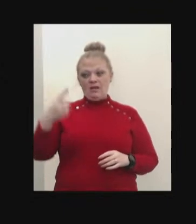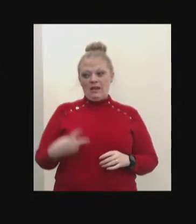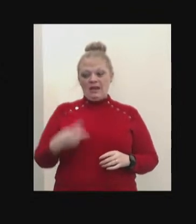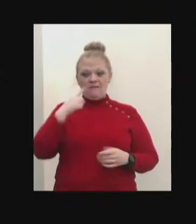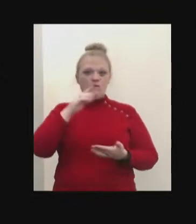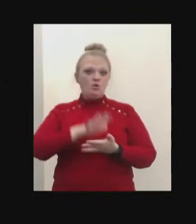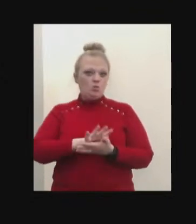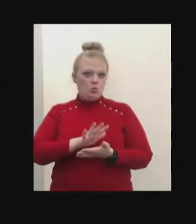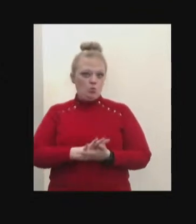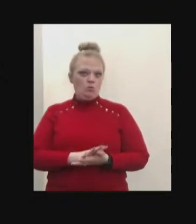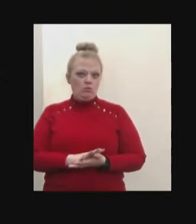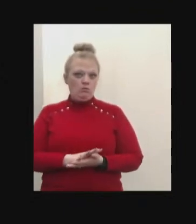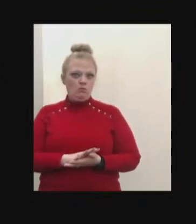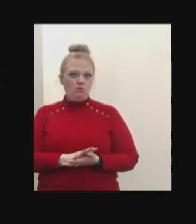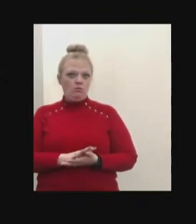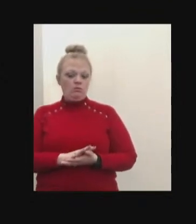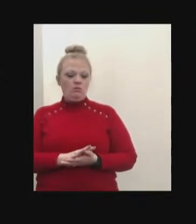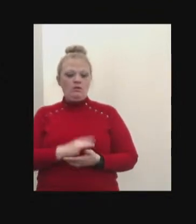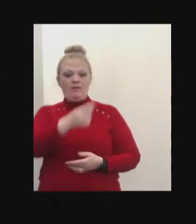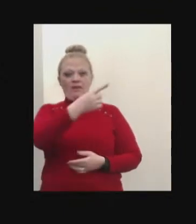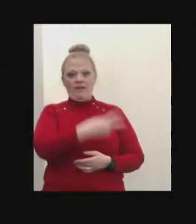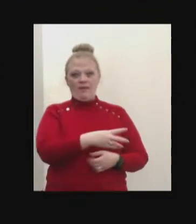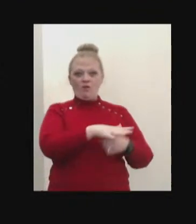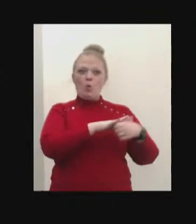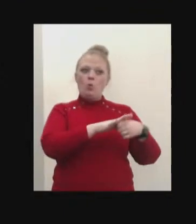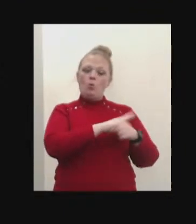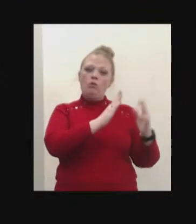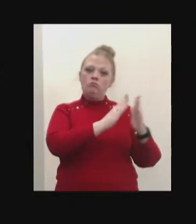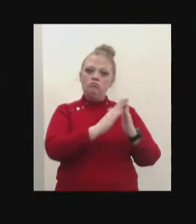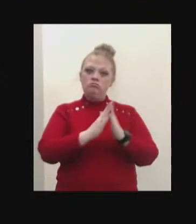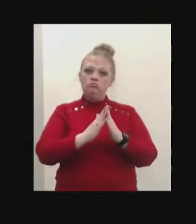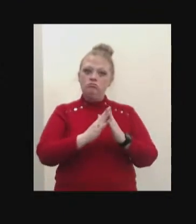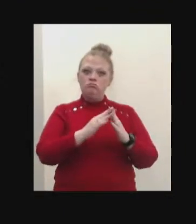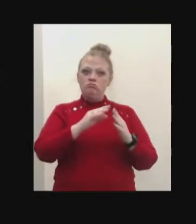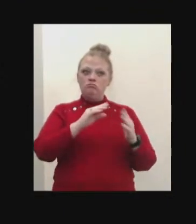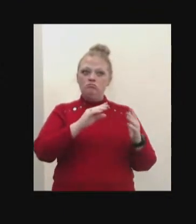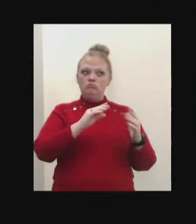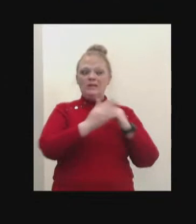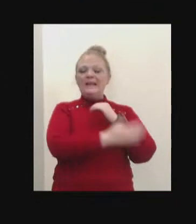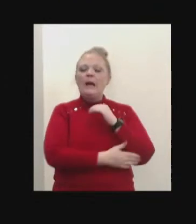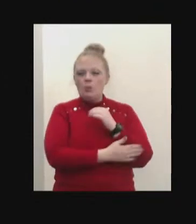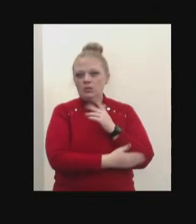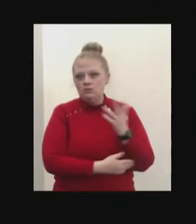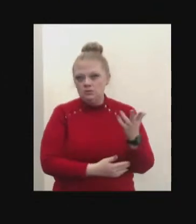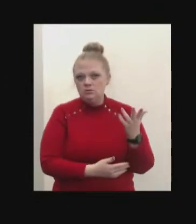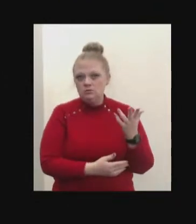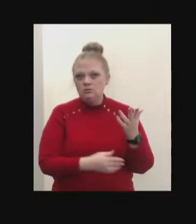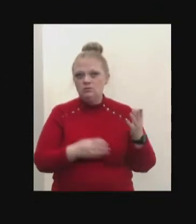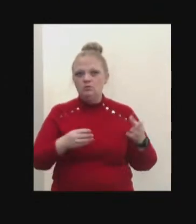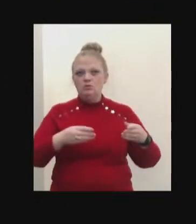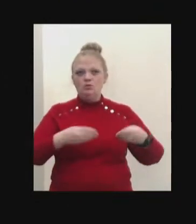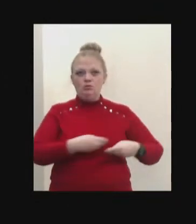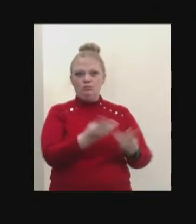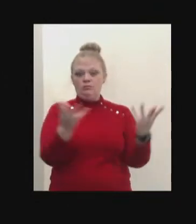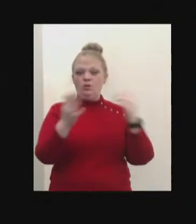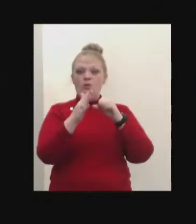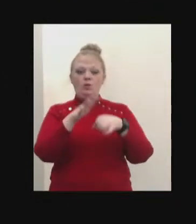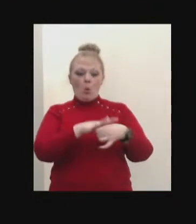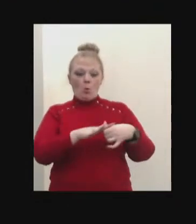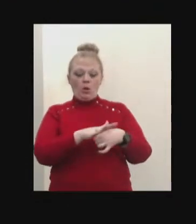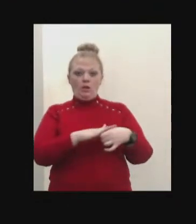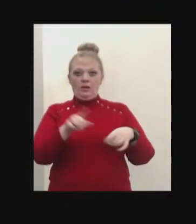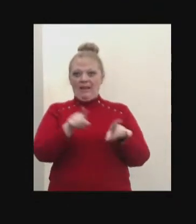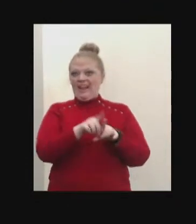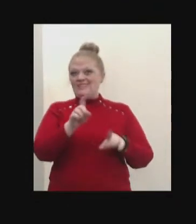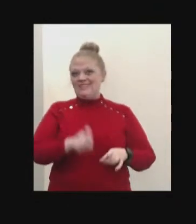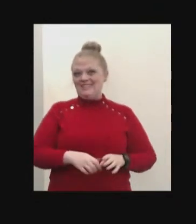setting, but the rest to go to local municipalities, government counties that is, to distribute locally as needed. We